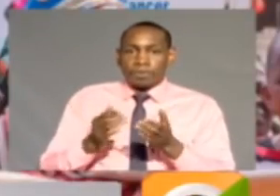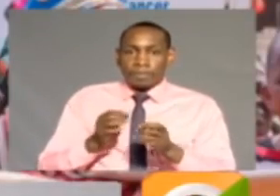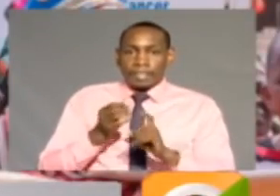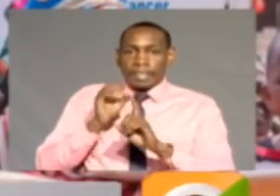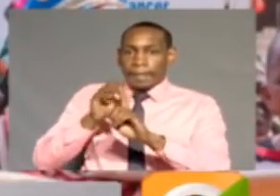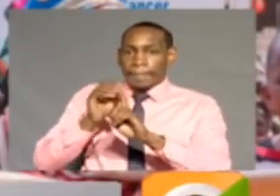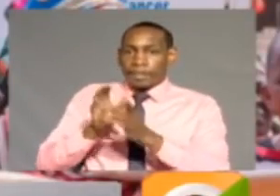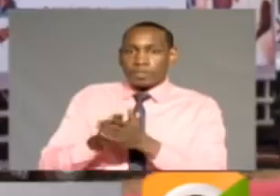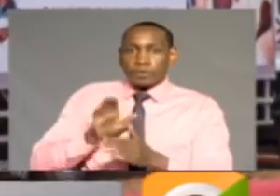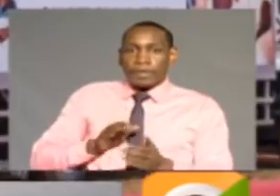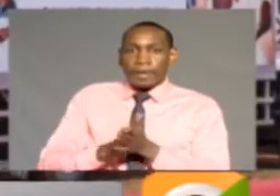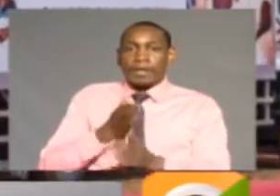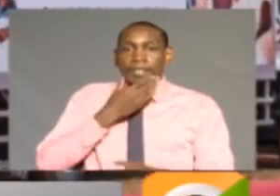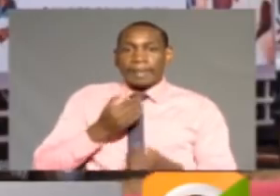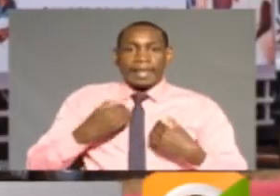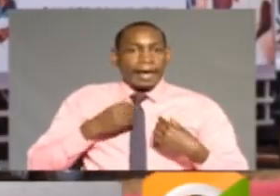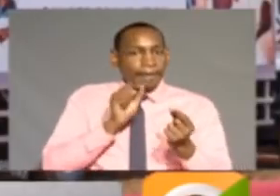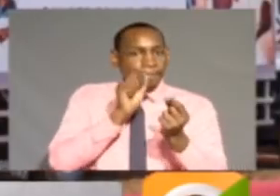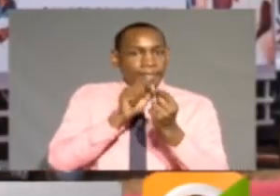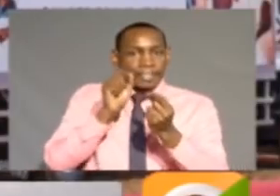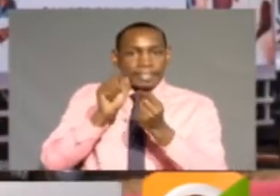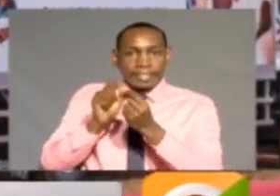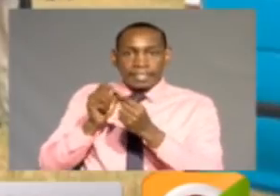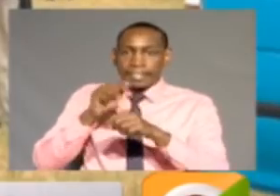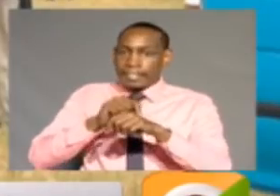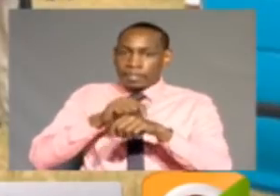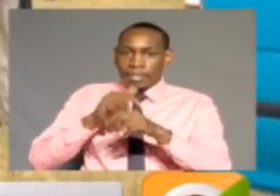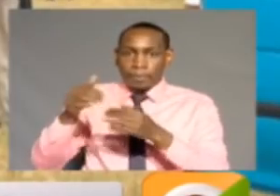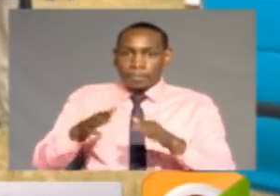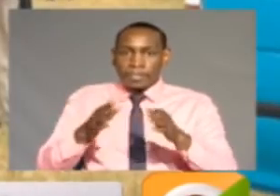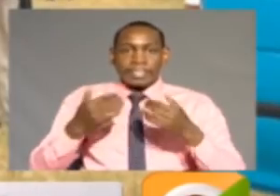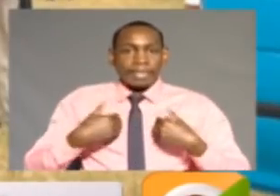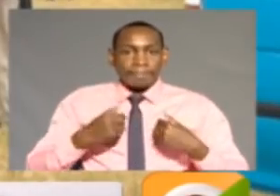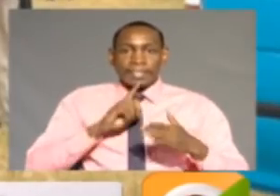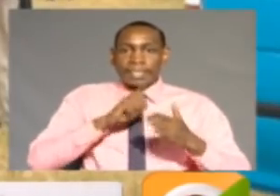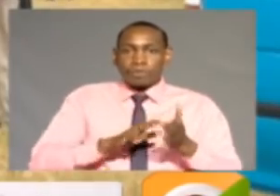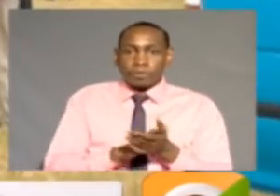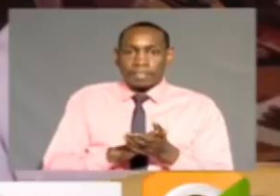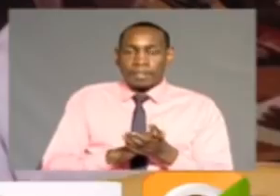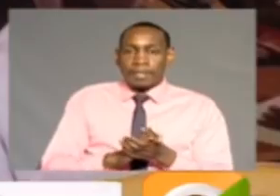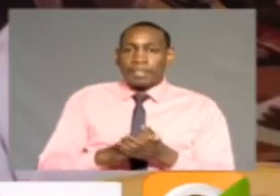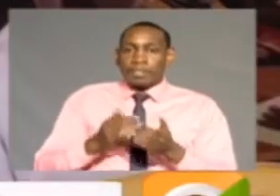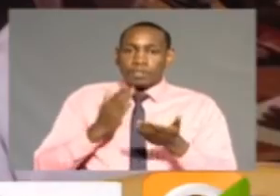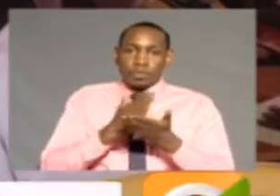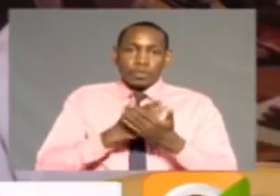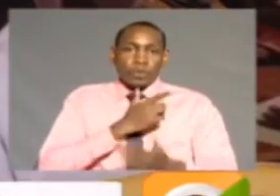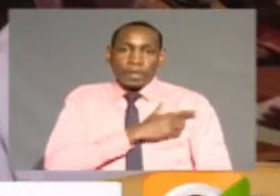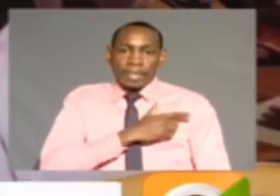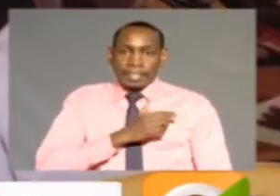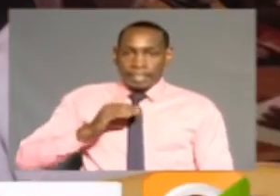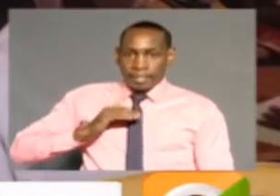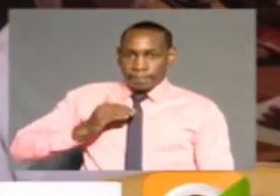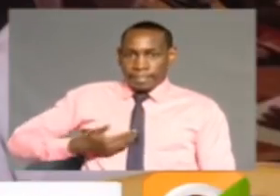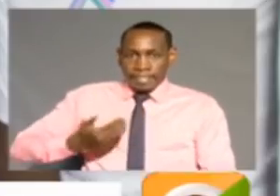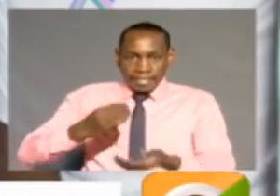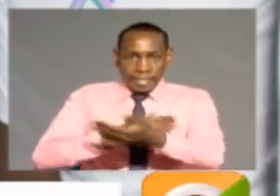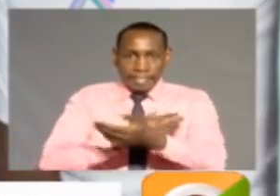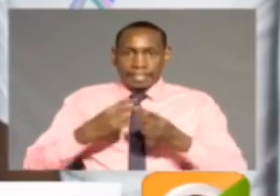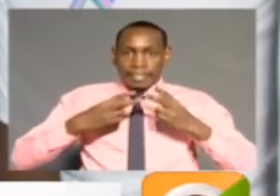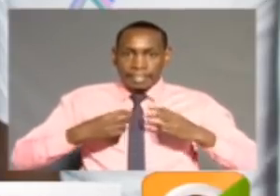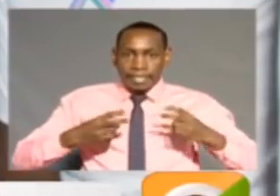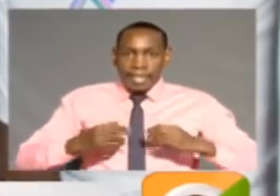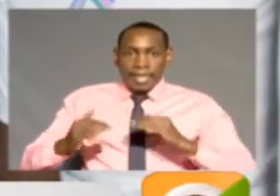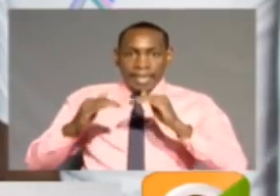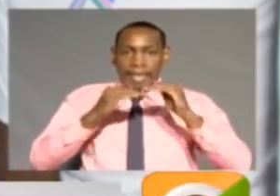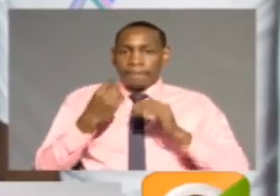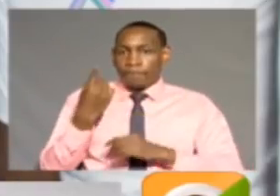and indeed men to get tested at every opportunity. She says she was fortunate the breast cancer was diagnosed at stage